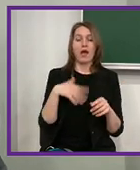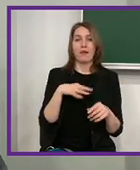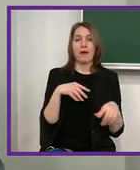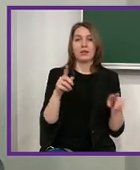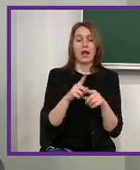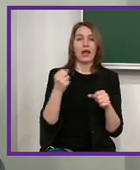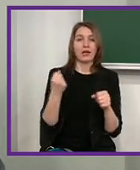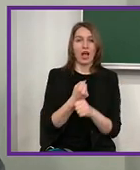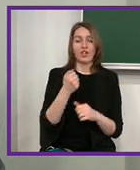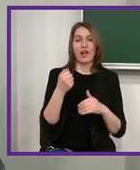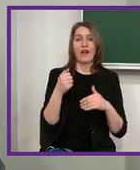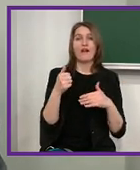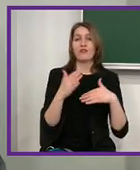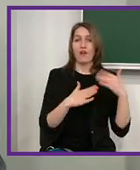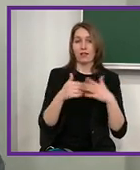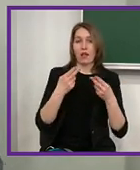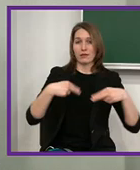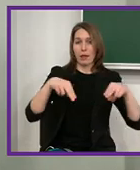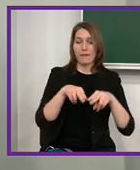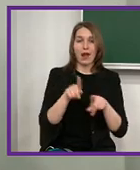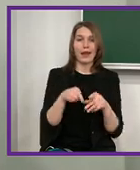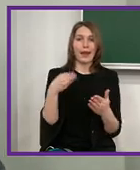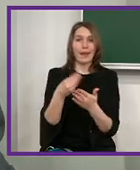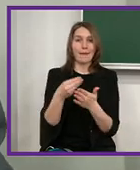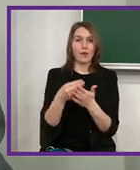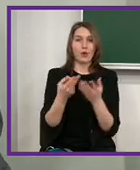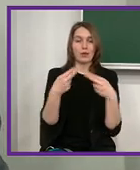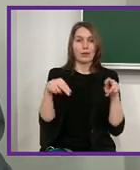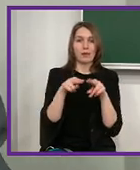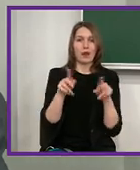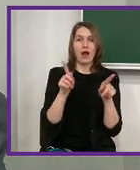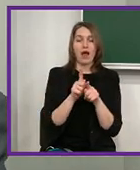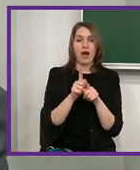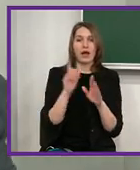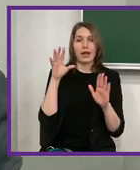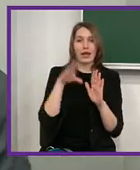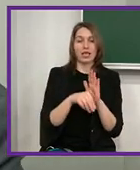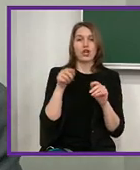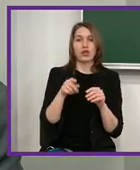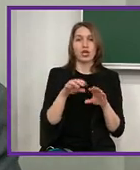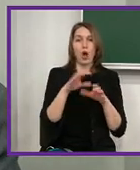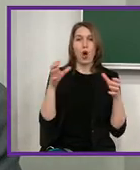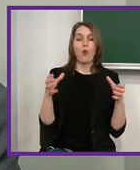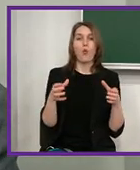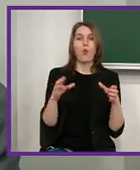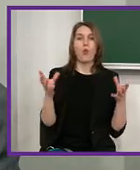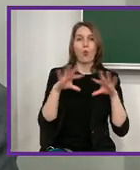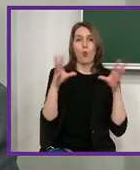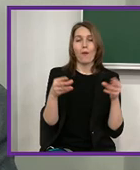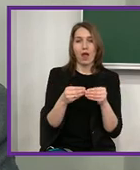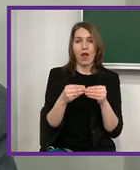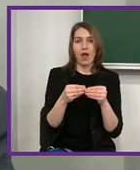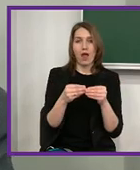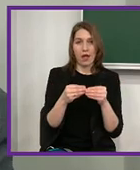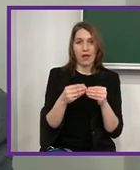that process. They shared lead with sustainability. That was important both for bringing